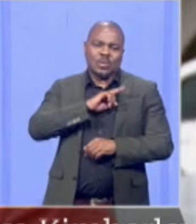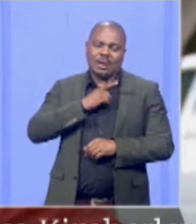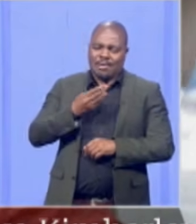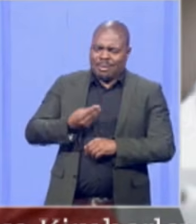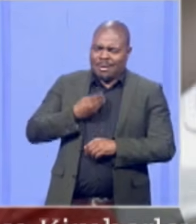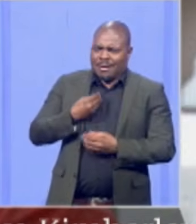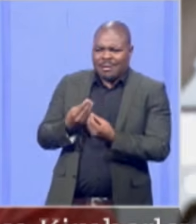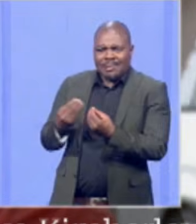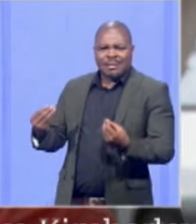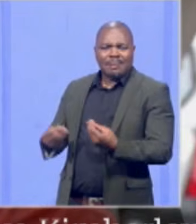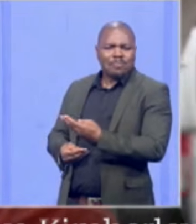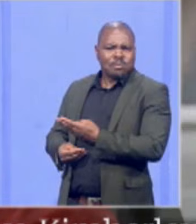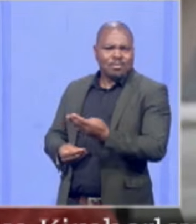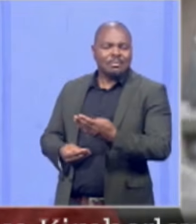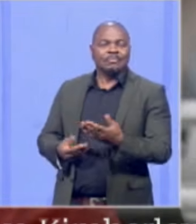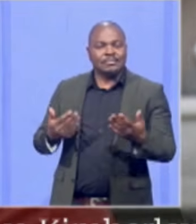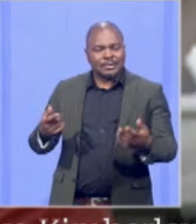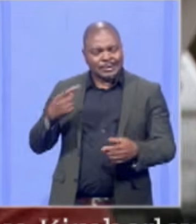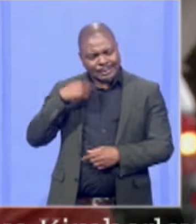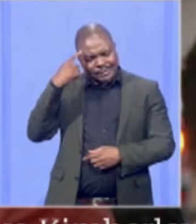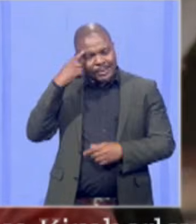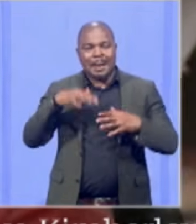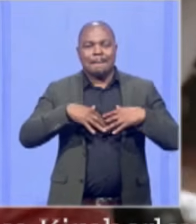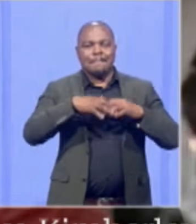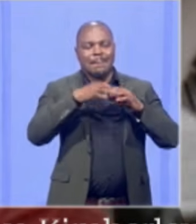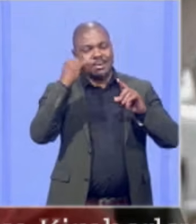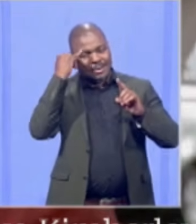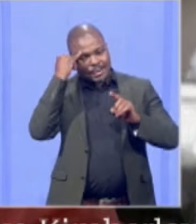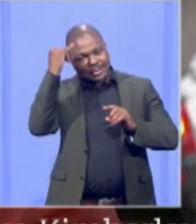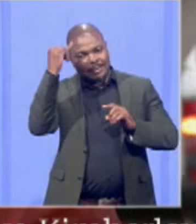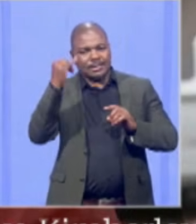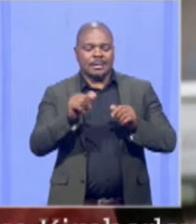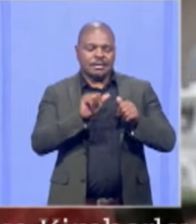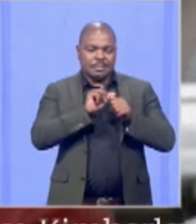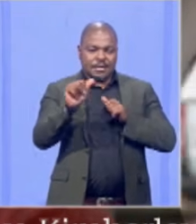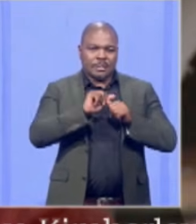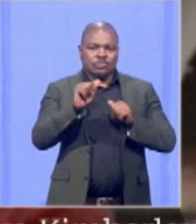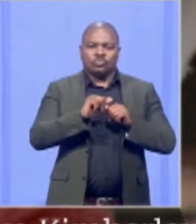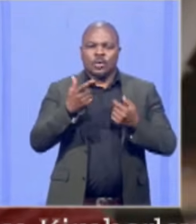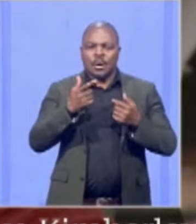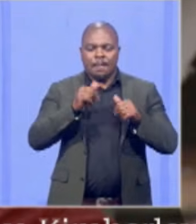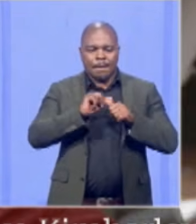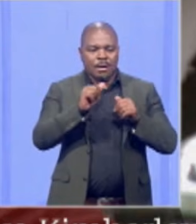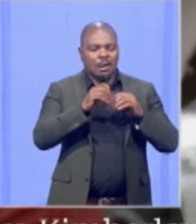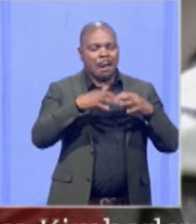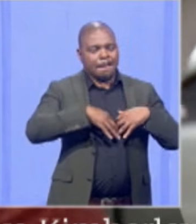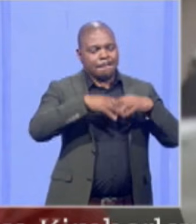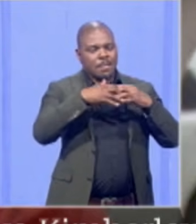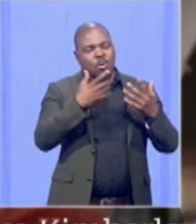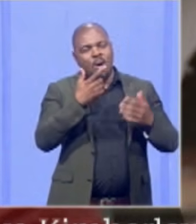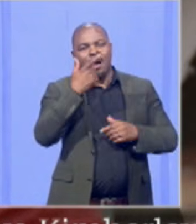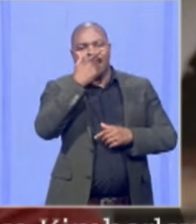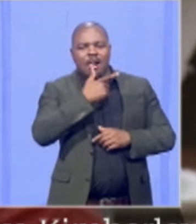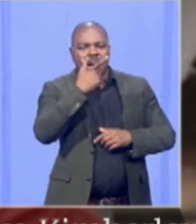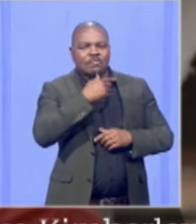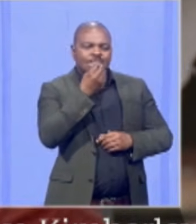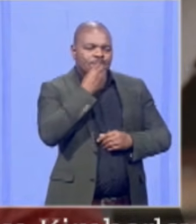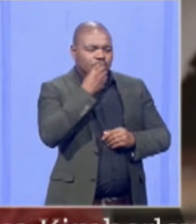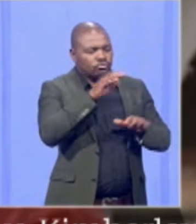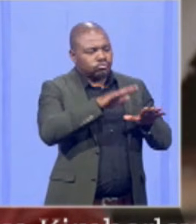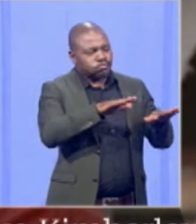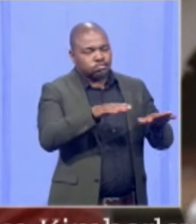kids. So that's why we took this initiative to say, let's bring and let's do a lunch for these people and show